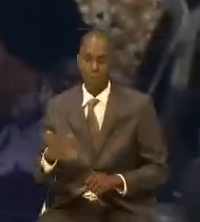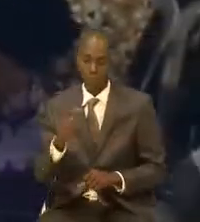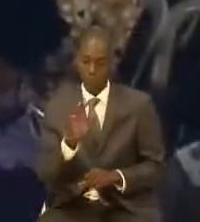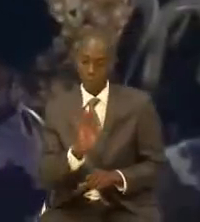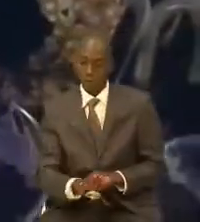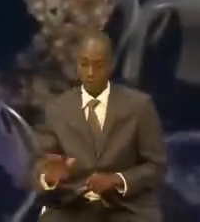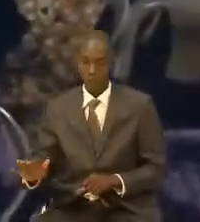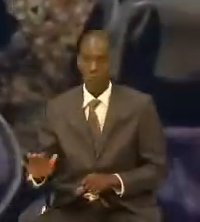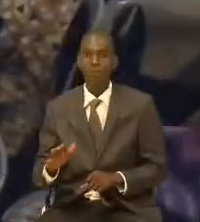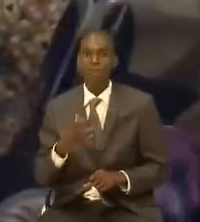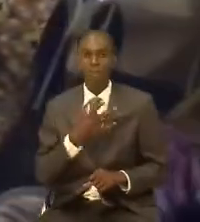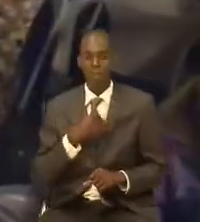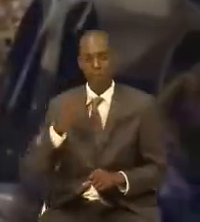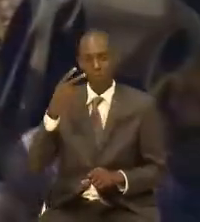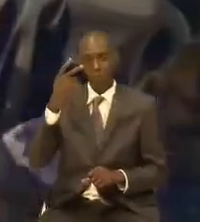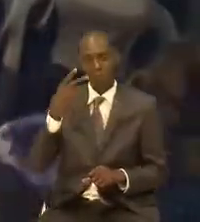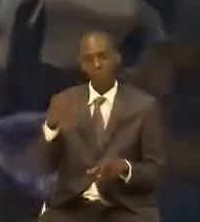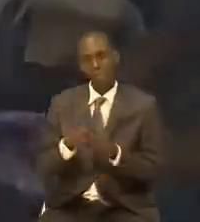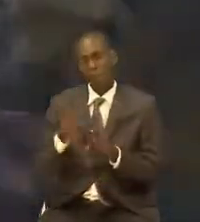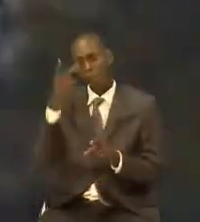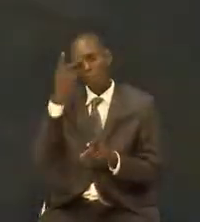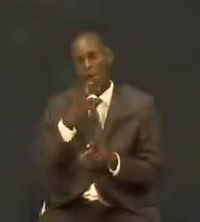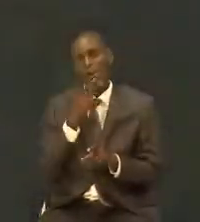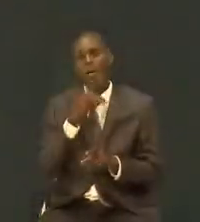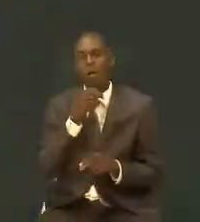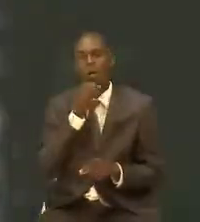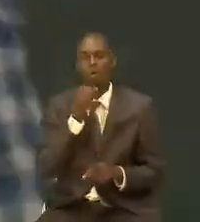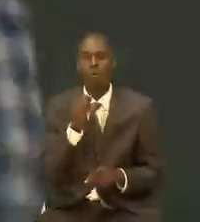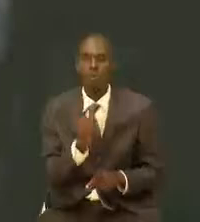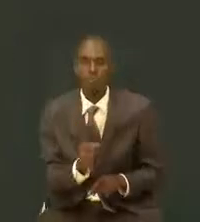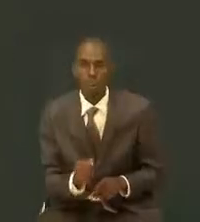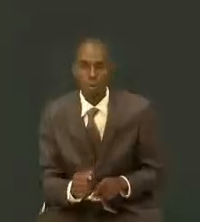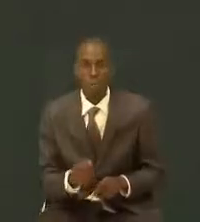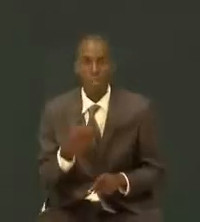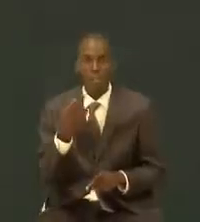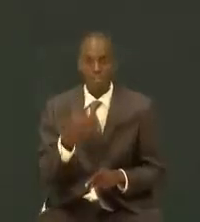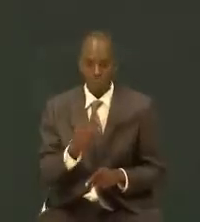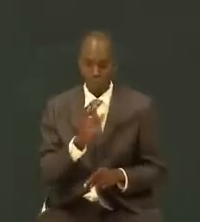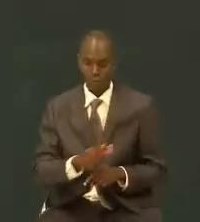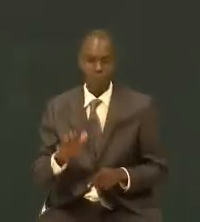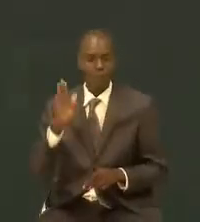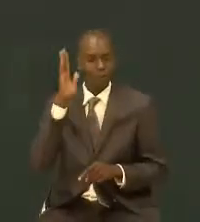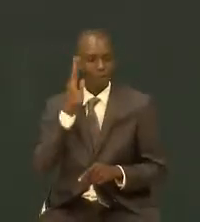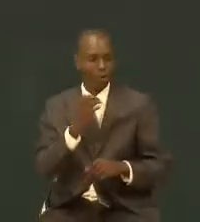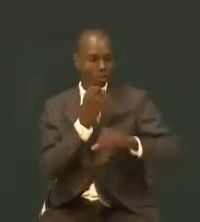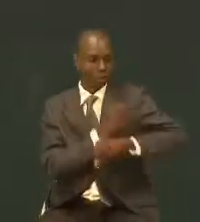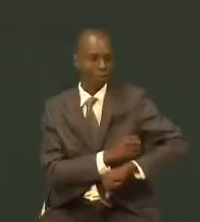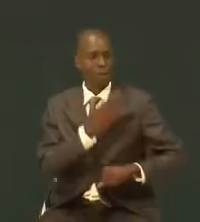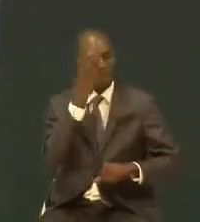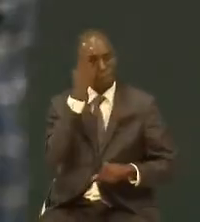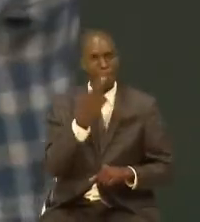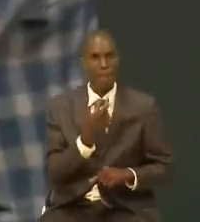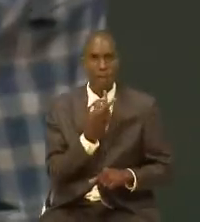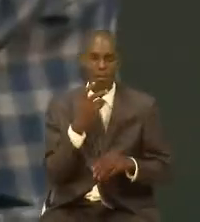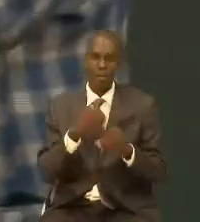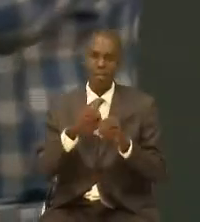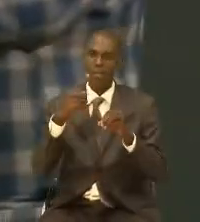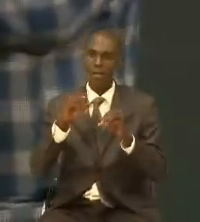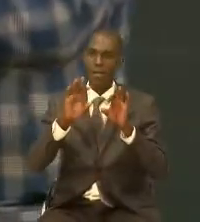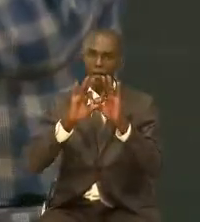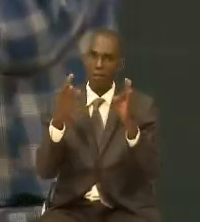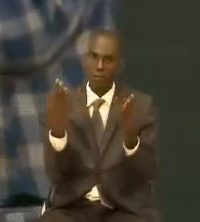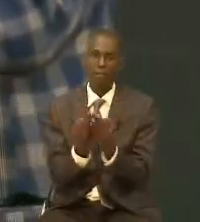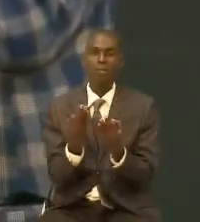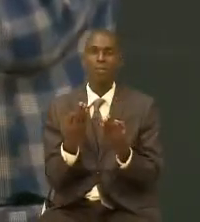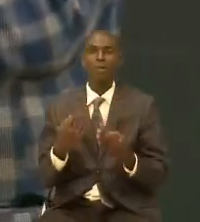parents are getting older at the waste time by their parents feeling in the family we have the